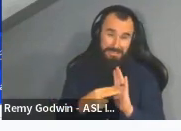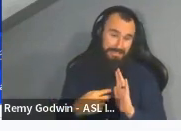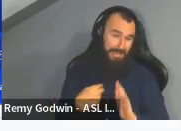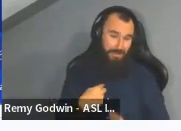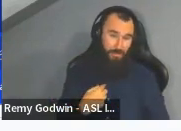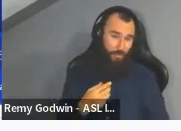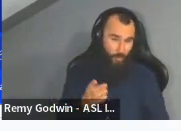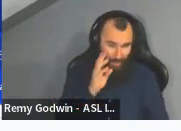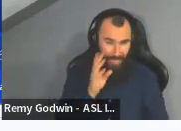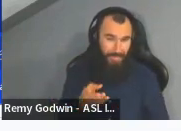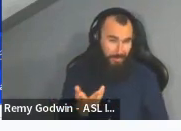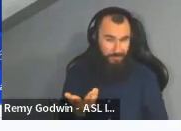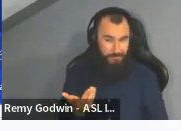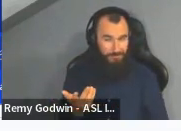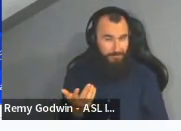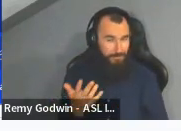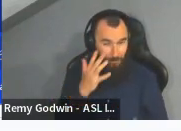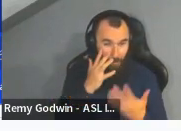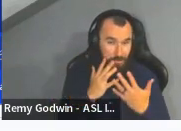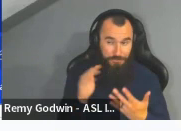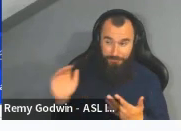be speaking to them about that. And